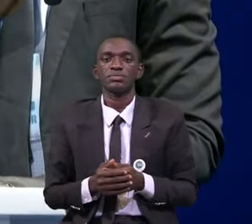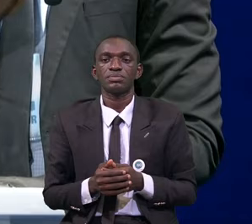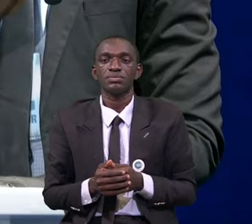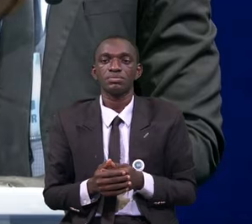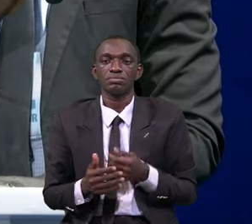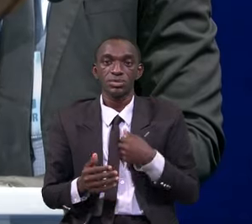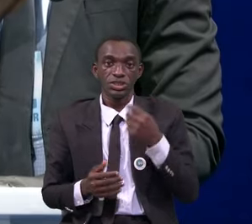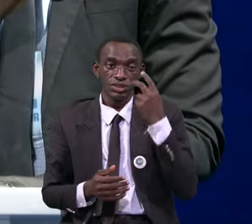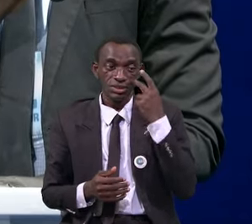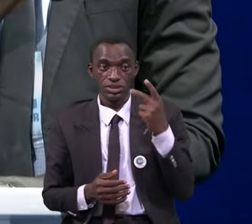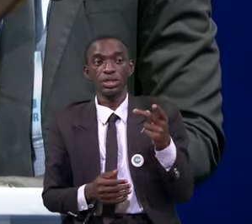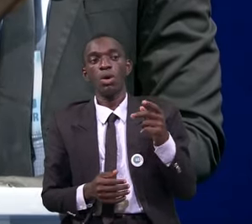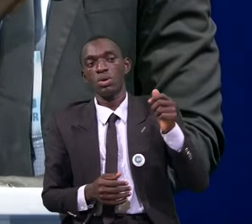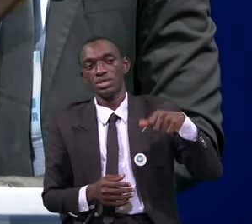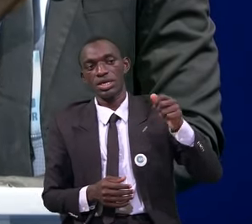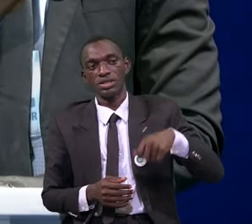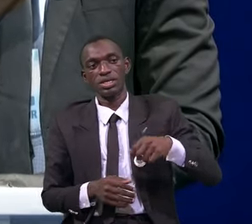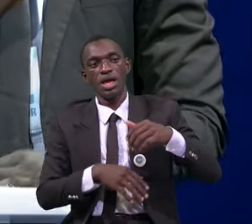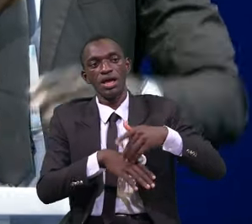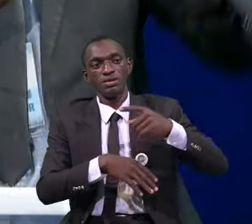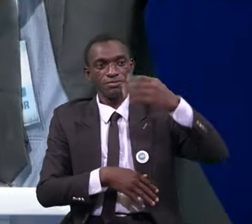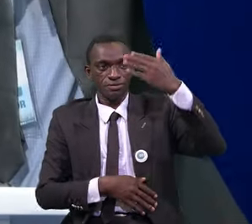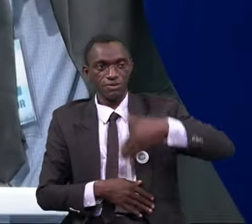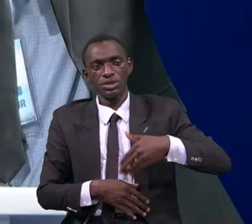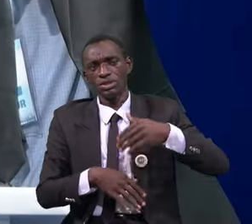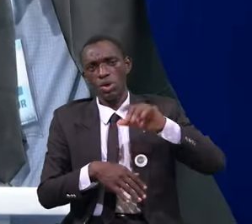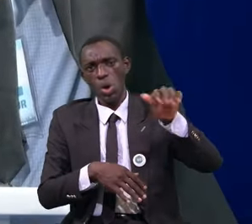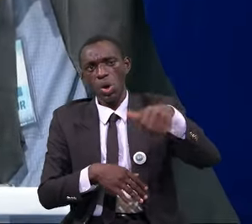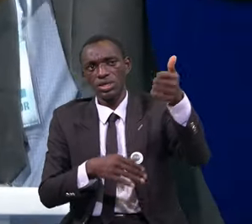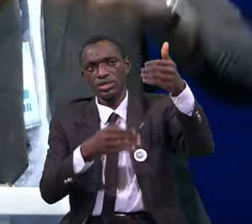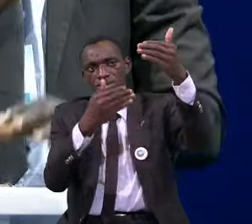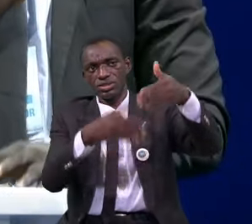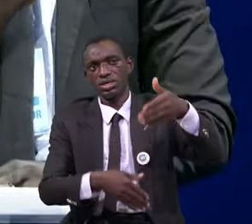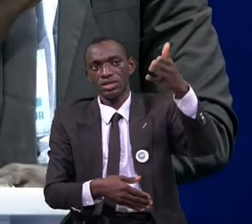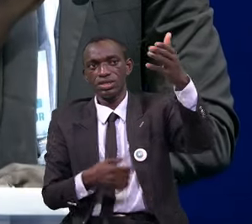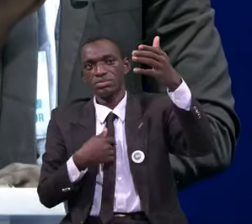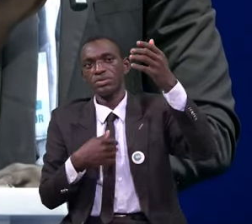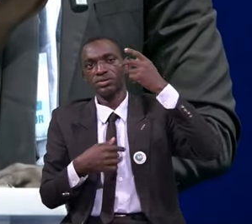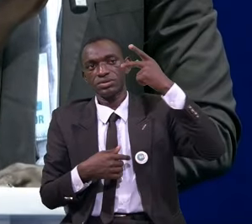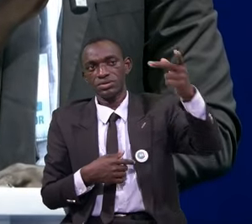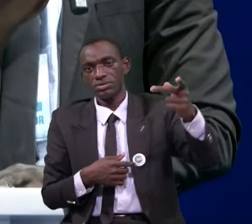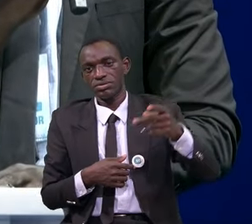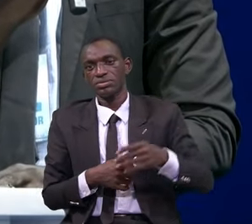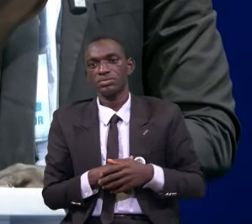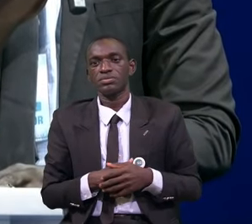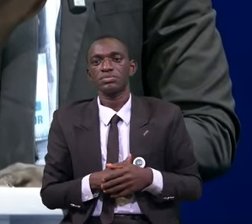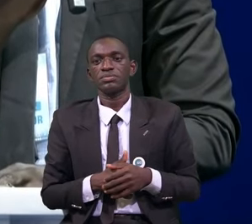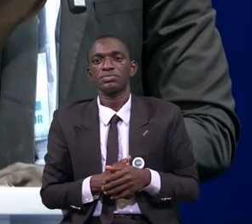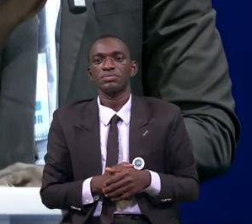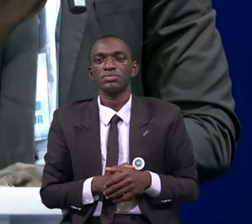Yes, at the front. But at the other side, on my left hand side. À gauche, s'il vous plaît.